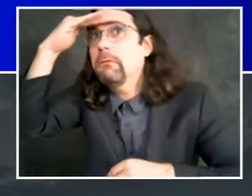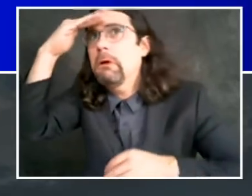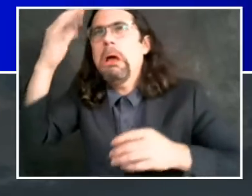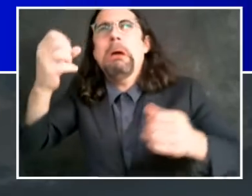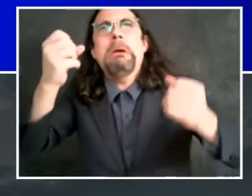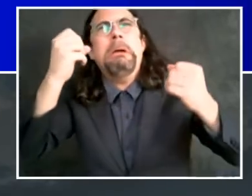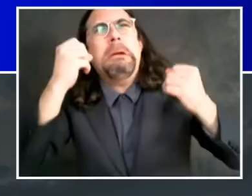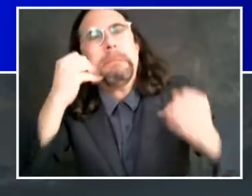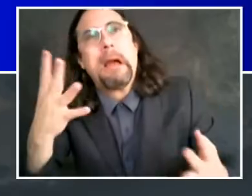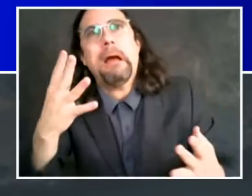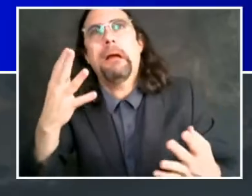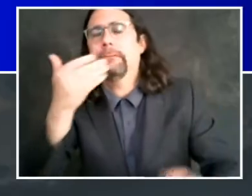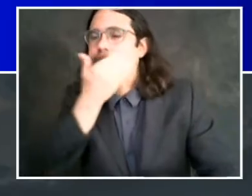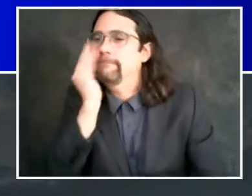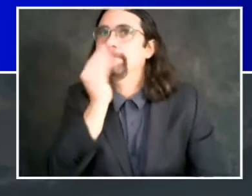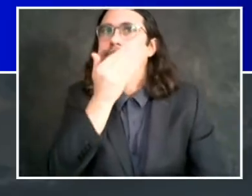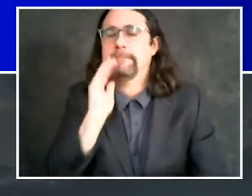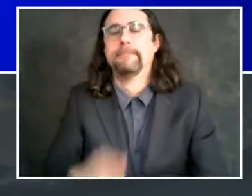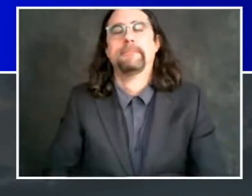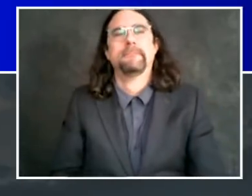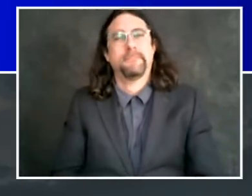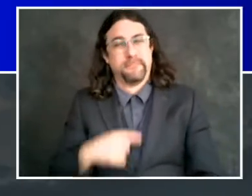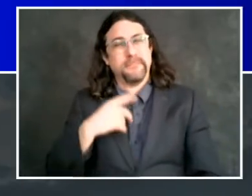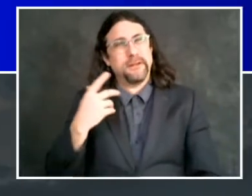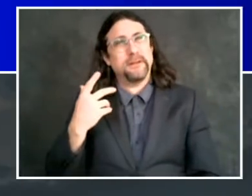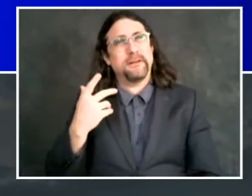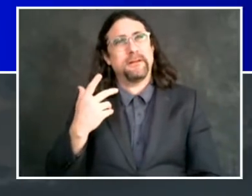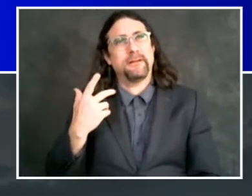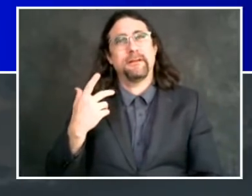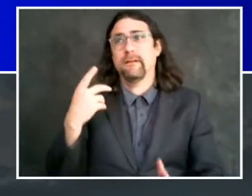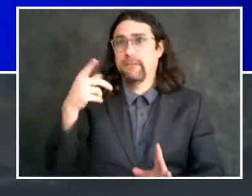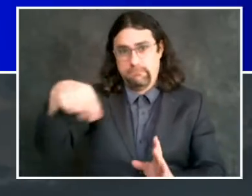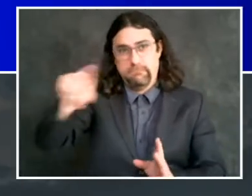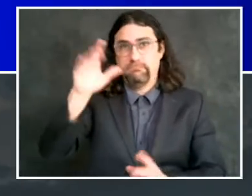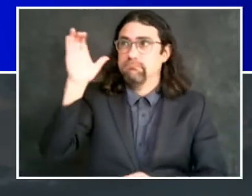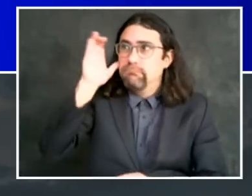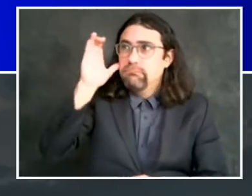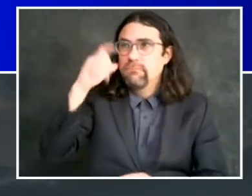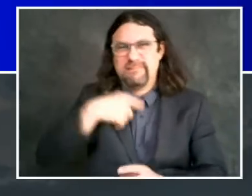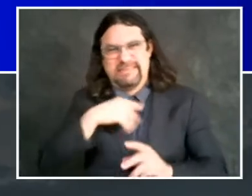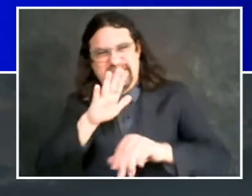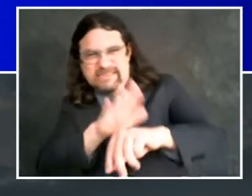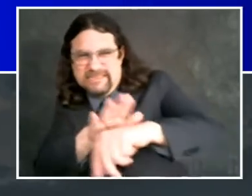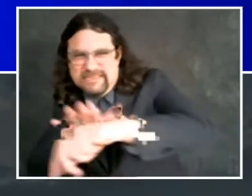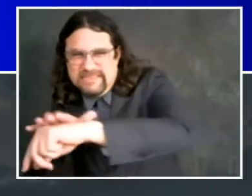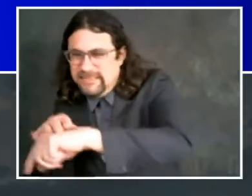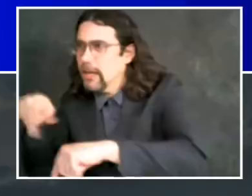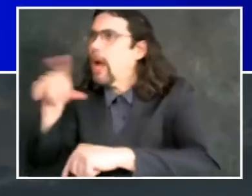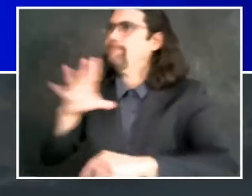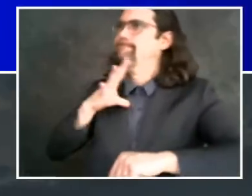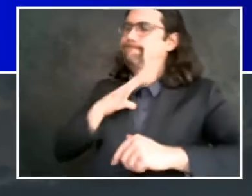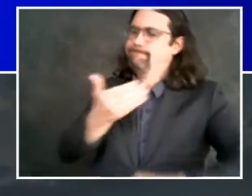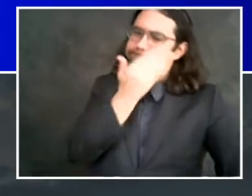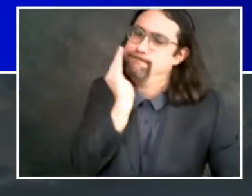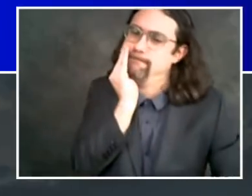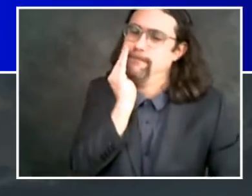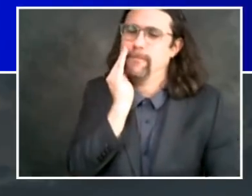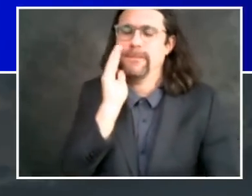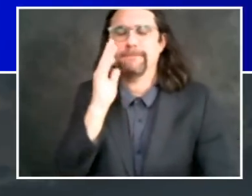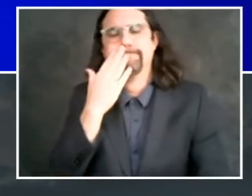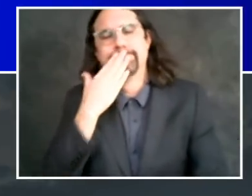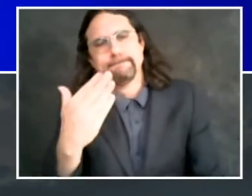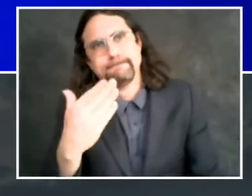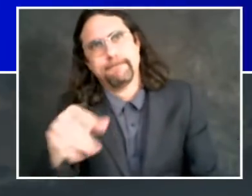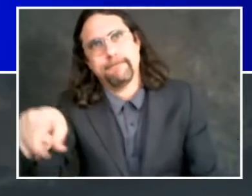and make it a part of your everyday life. And it's helped because it helps protect everyone. And again, face coverings means a scarf, a bandana, anything you can